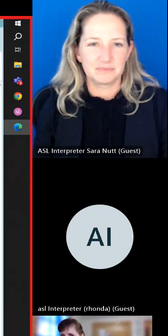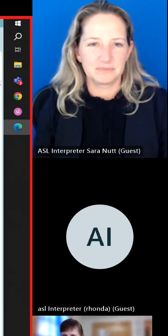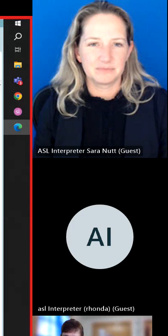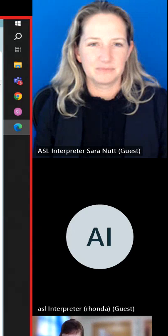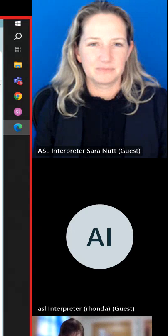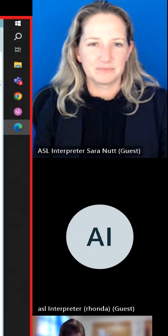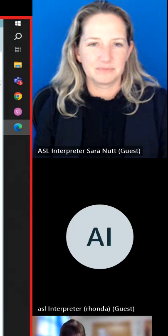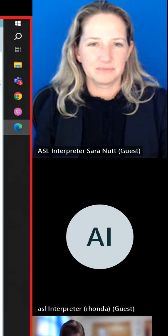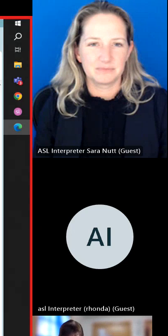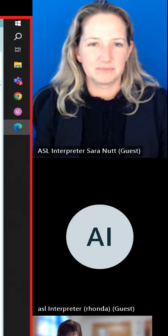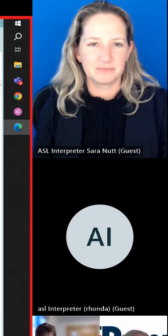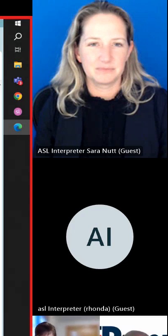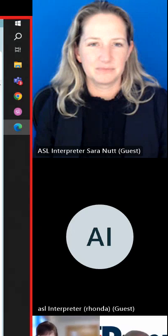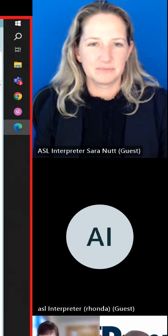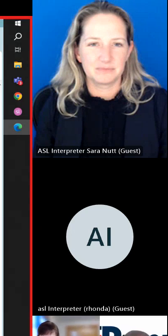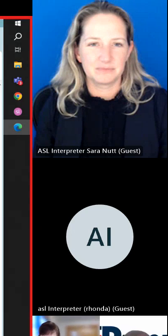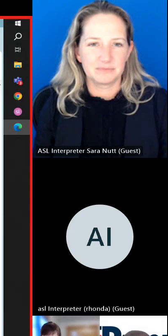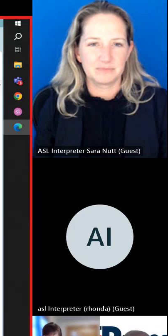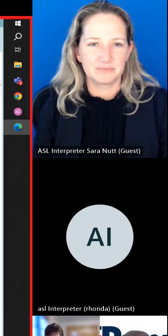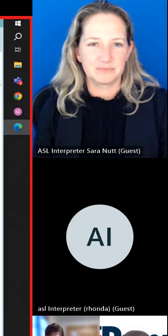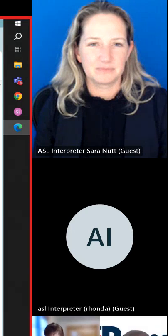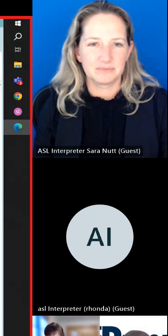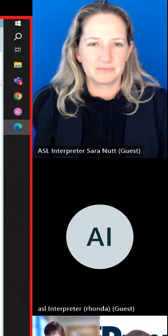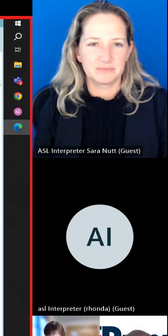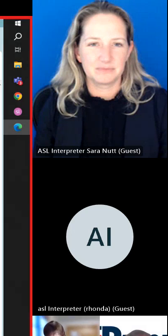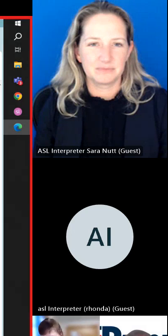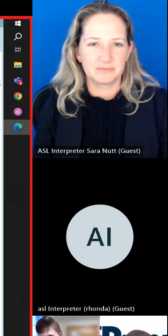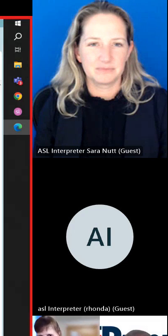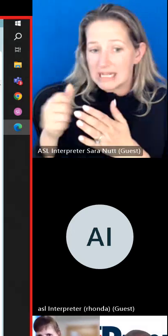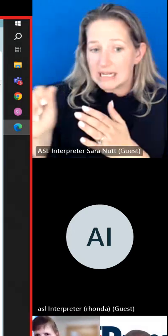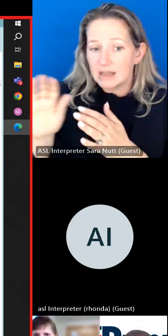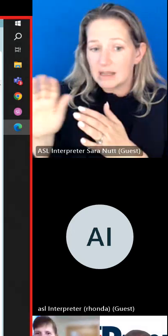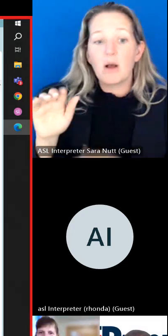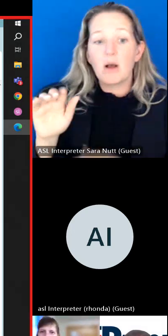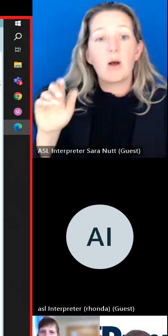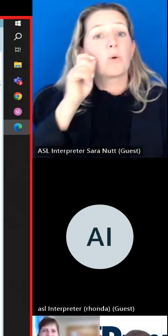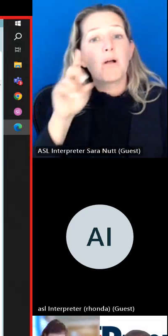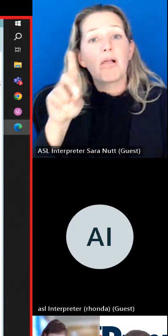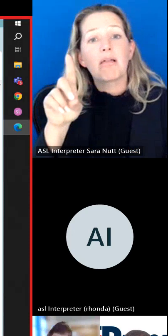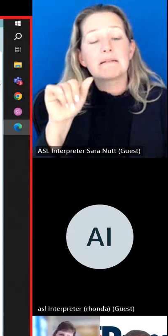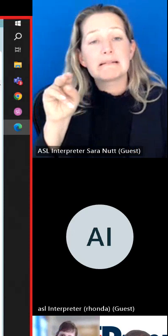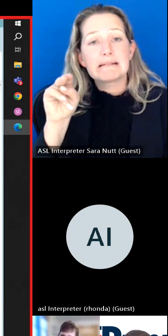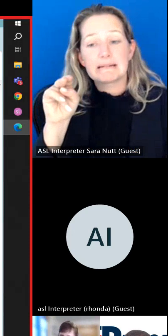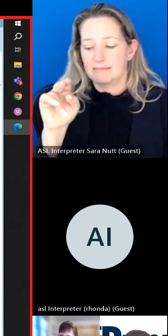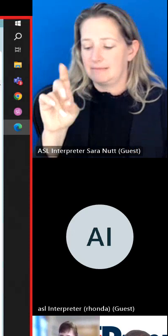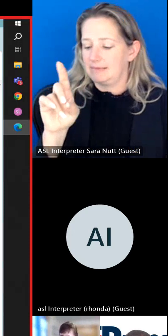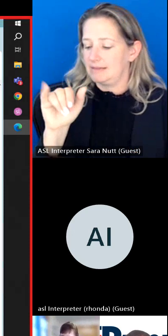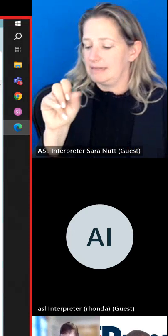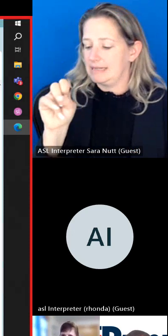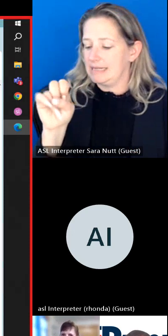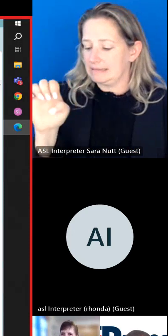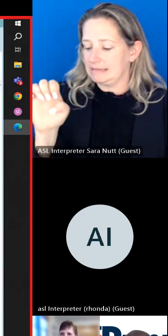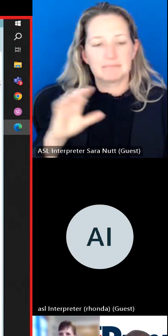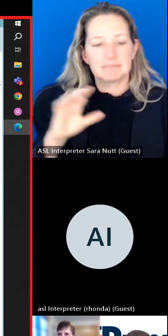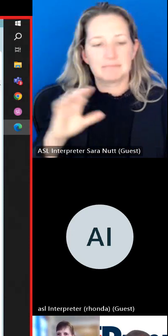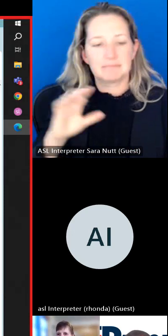Aisha, do you see anything? Oh, cool. Denise. Nice. Not far away.